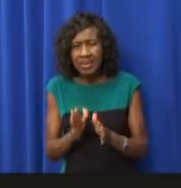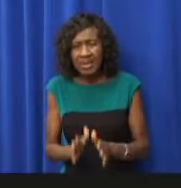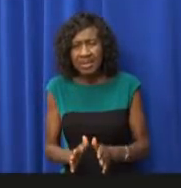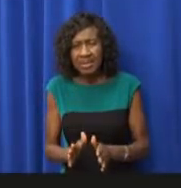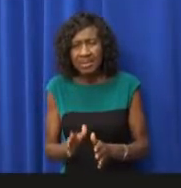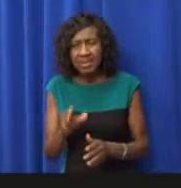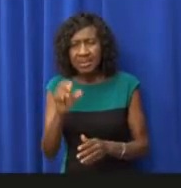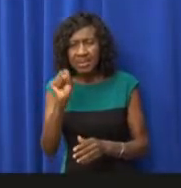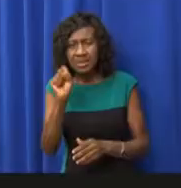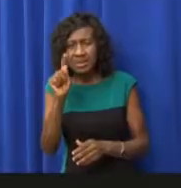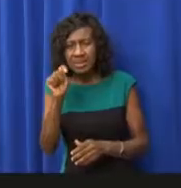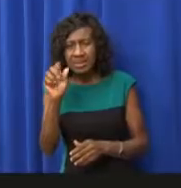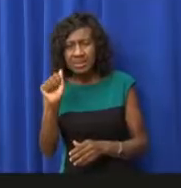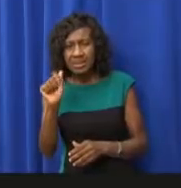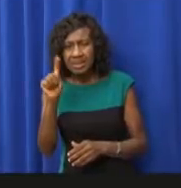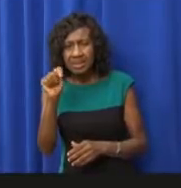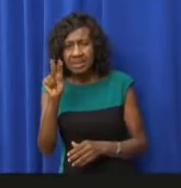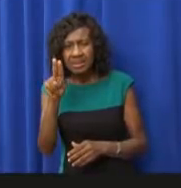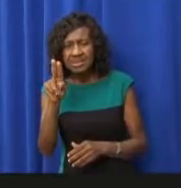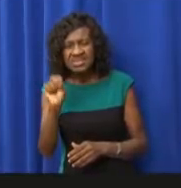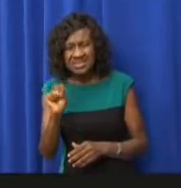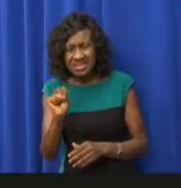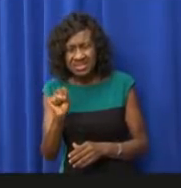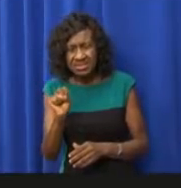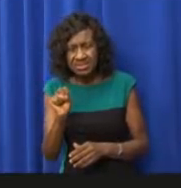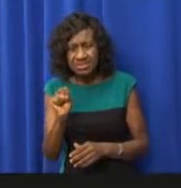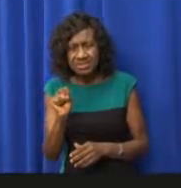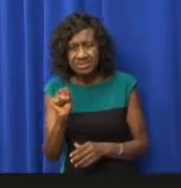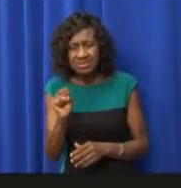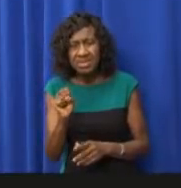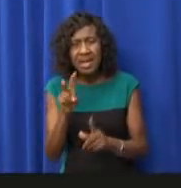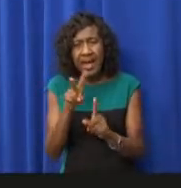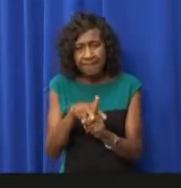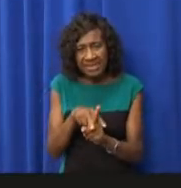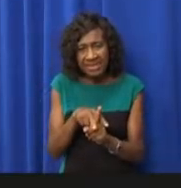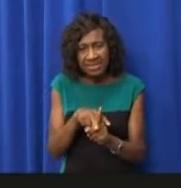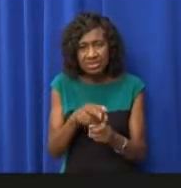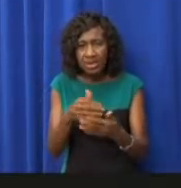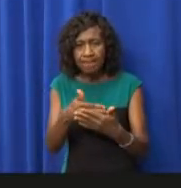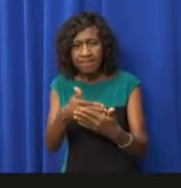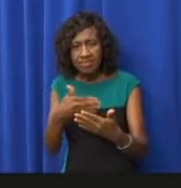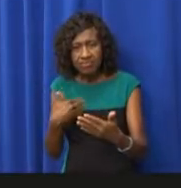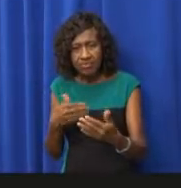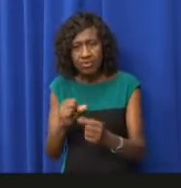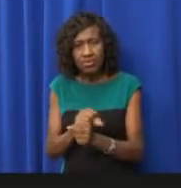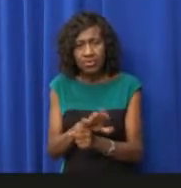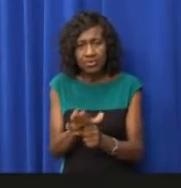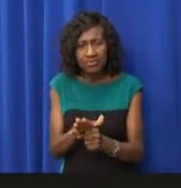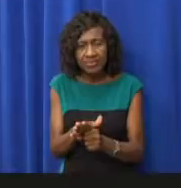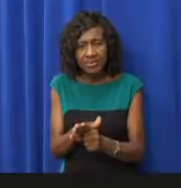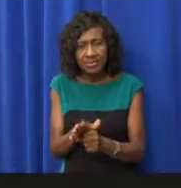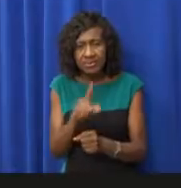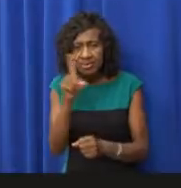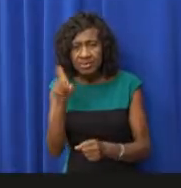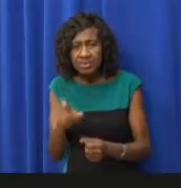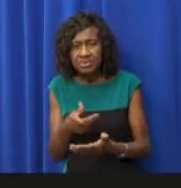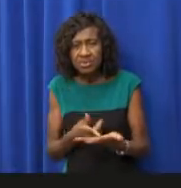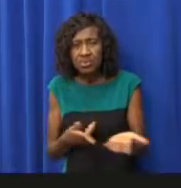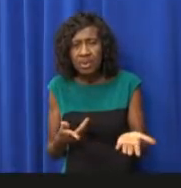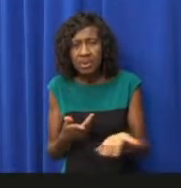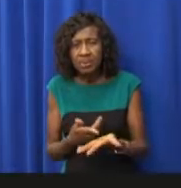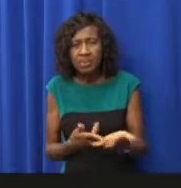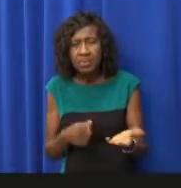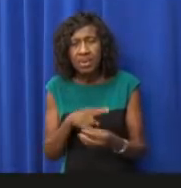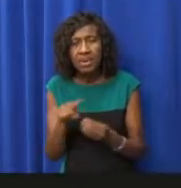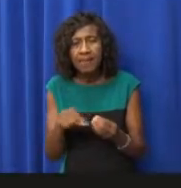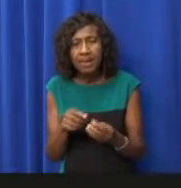have concerns that the boards still don't seem to be meeting. I think we discussed this at one of the previous briefings, but there's still no sign that the Caymanian status board